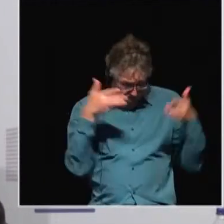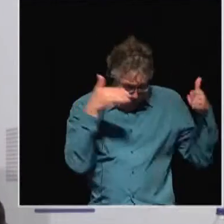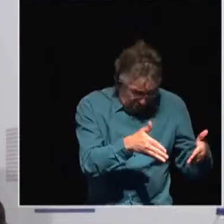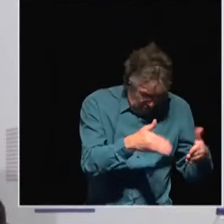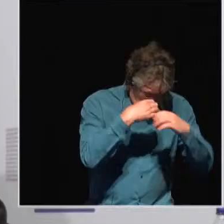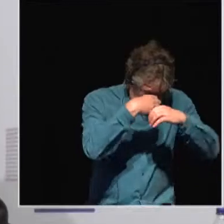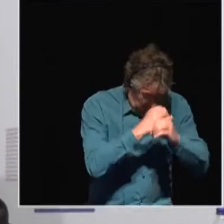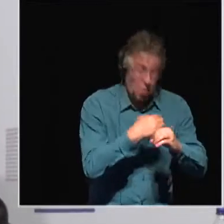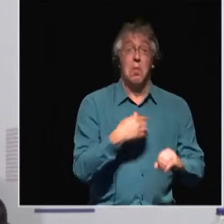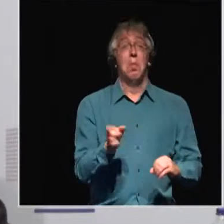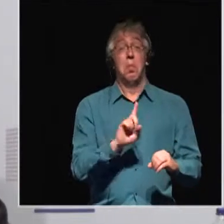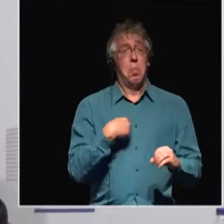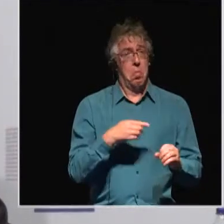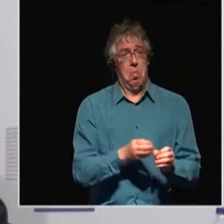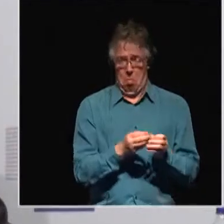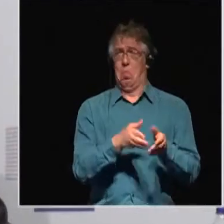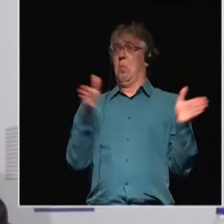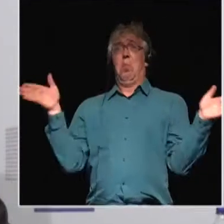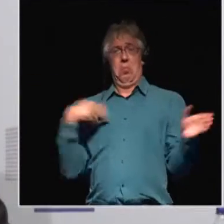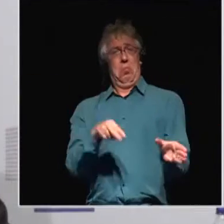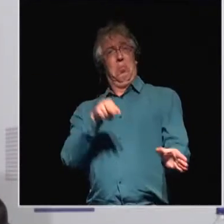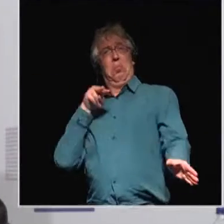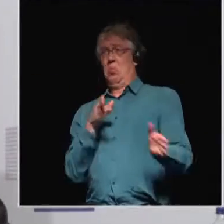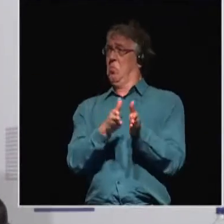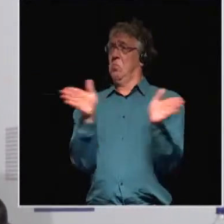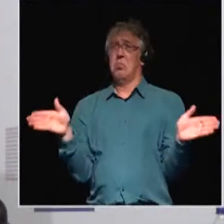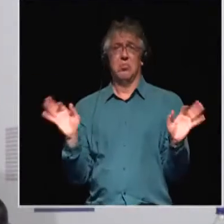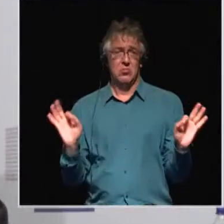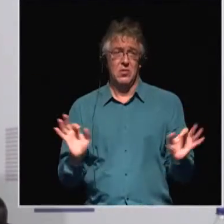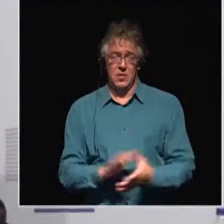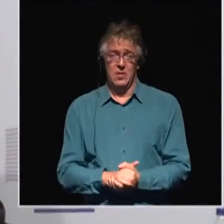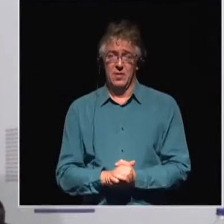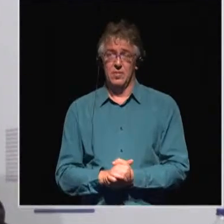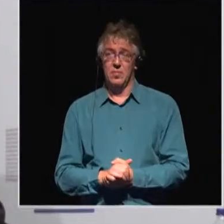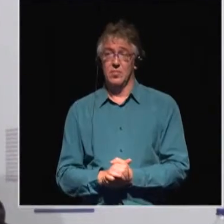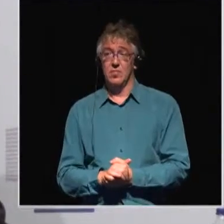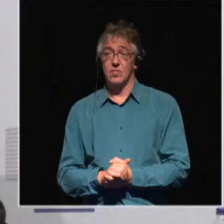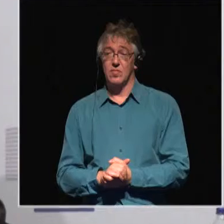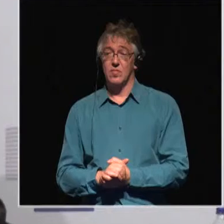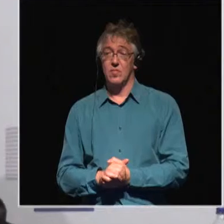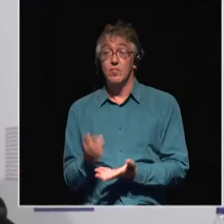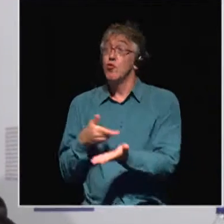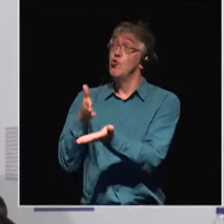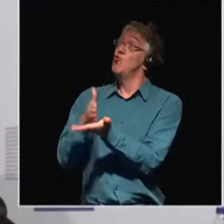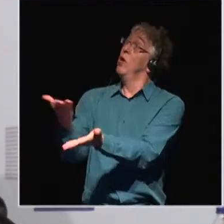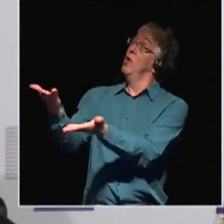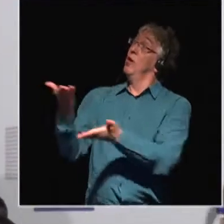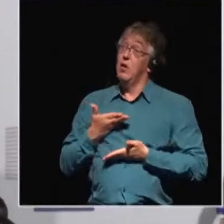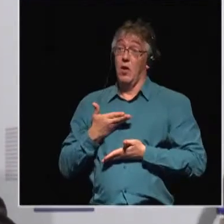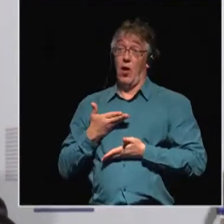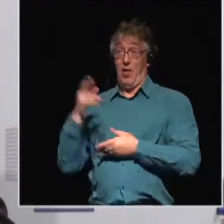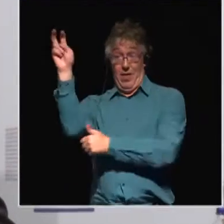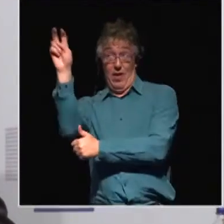But anyway, I'm not going to talk about energy. So when it comes to access to energy, but also access to